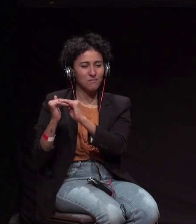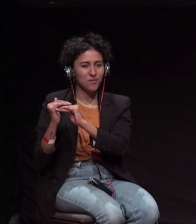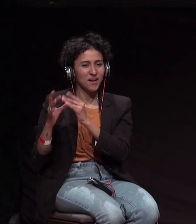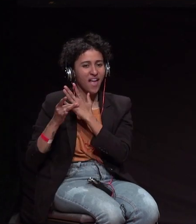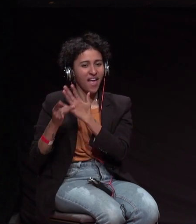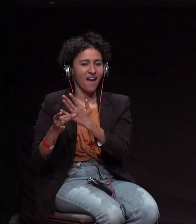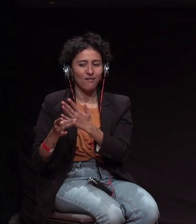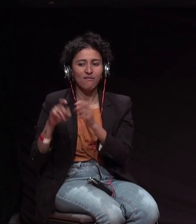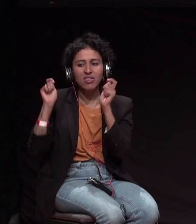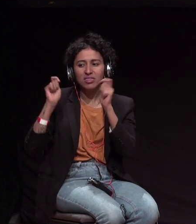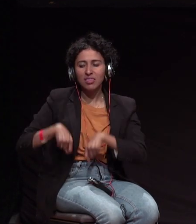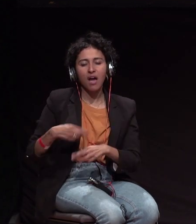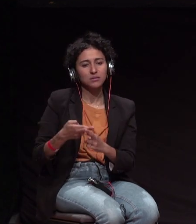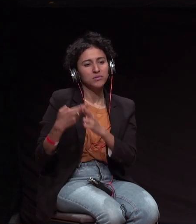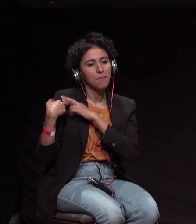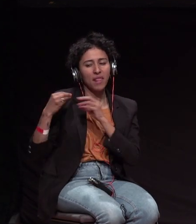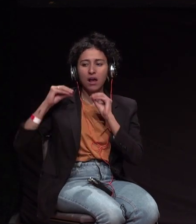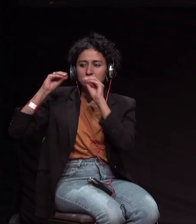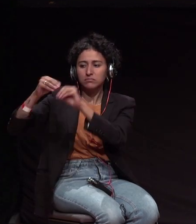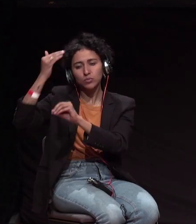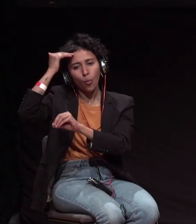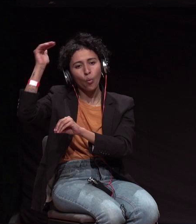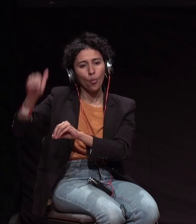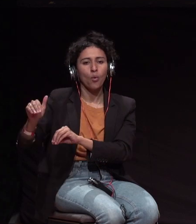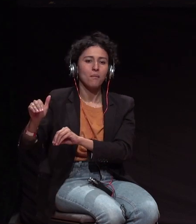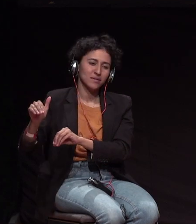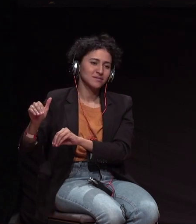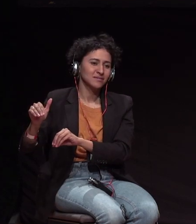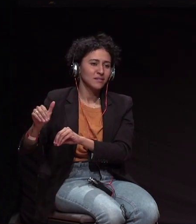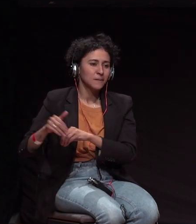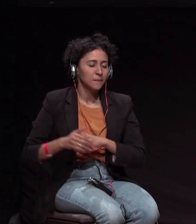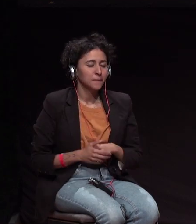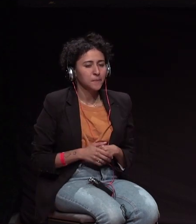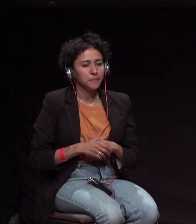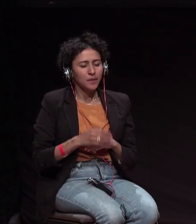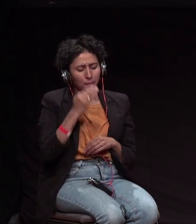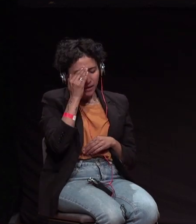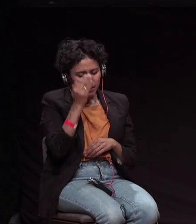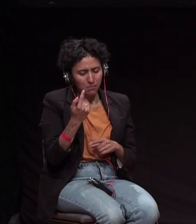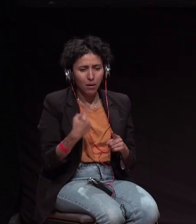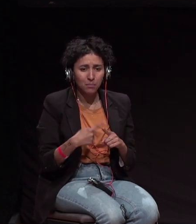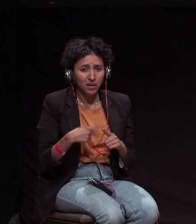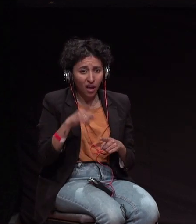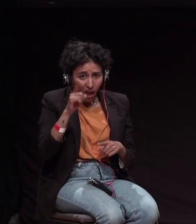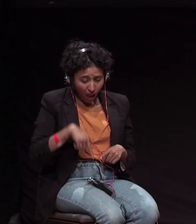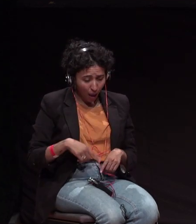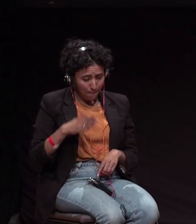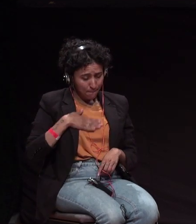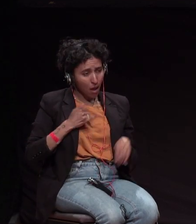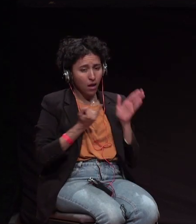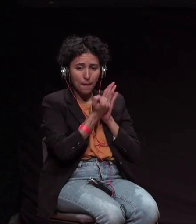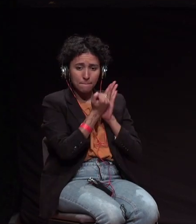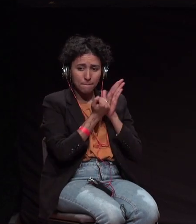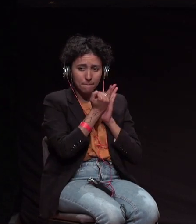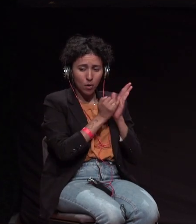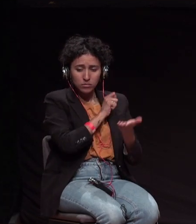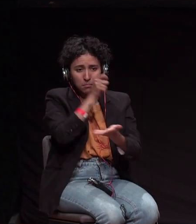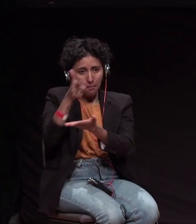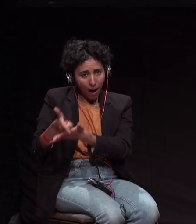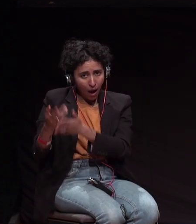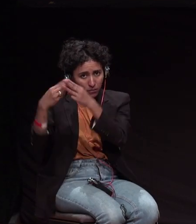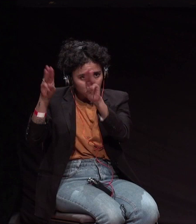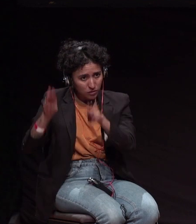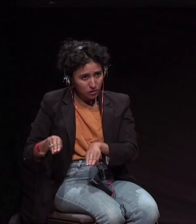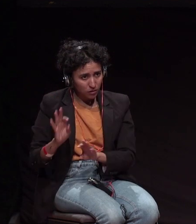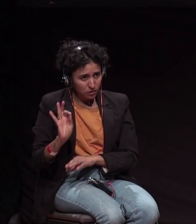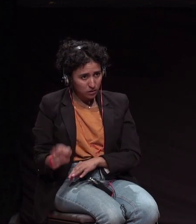power, especially because our tax dollars pay for those museums, a lot of them to exist, right? So this